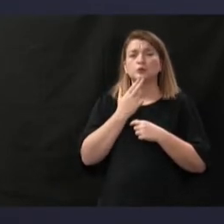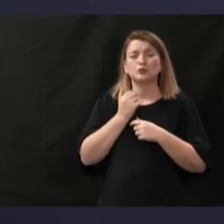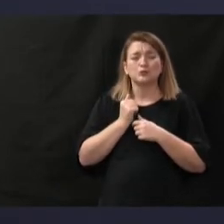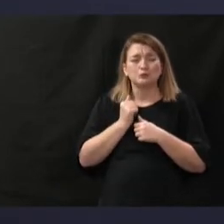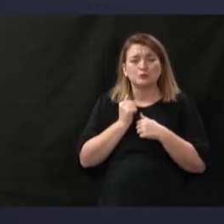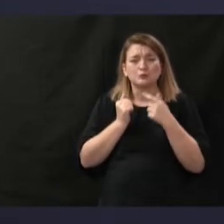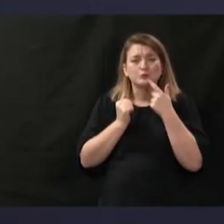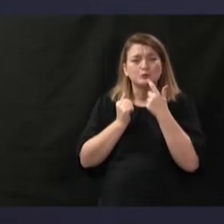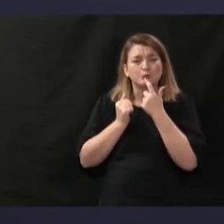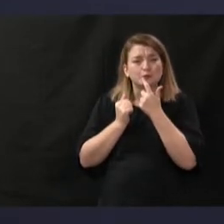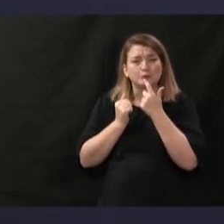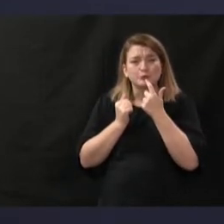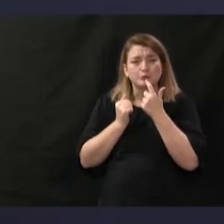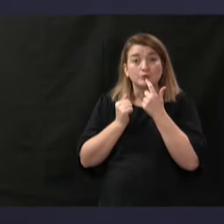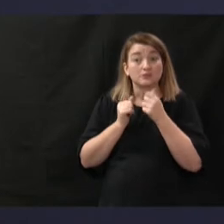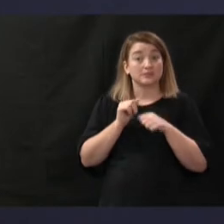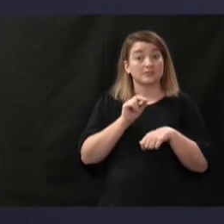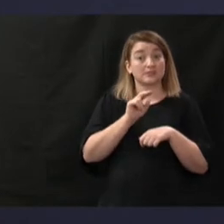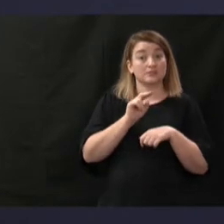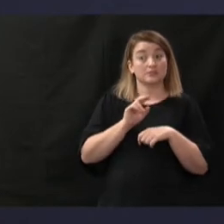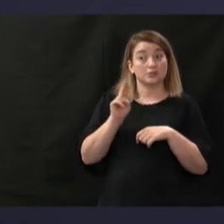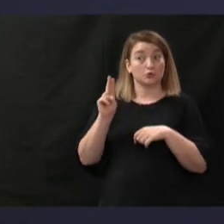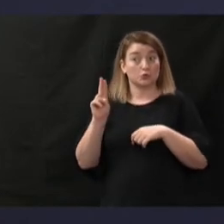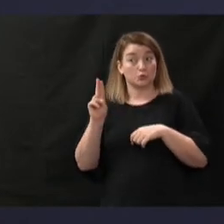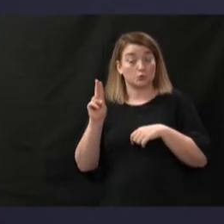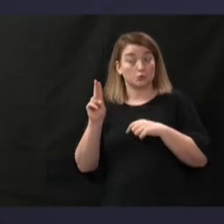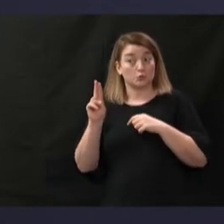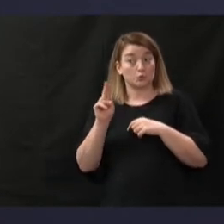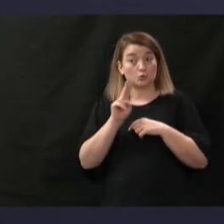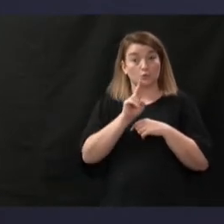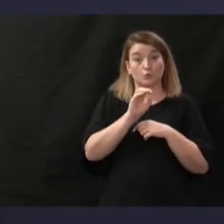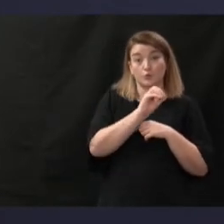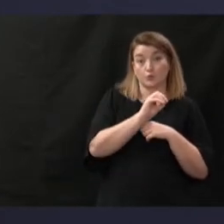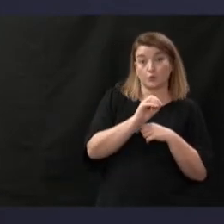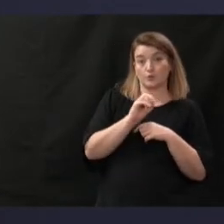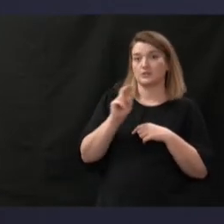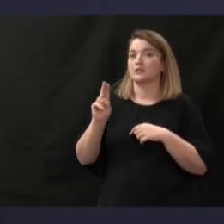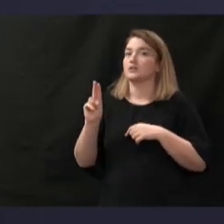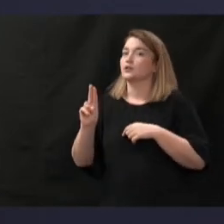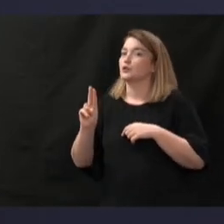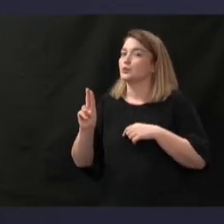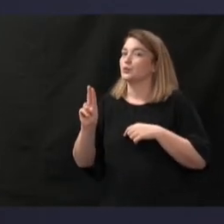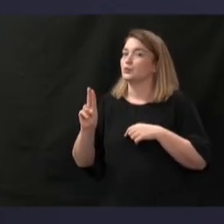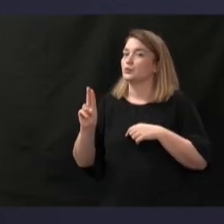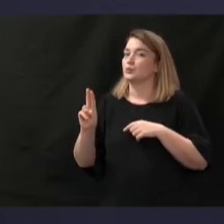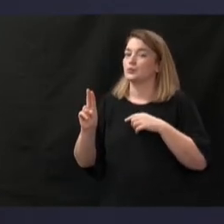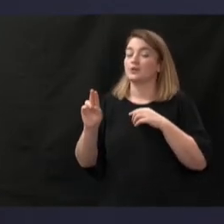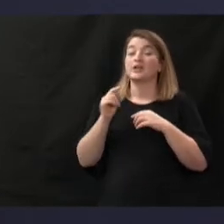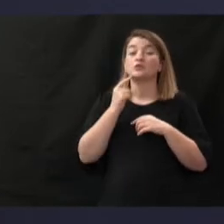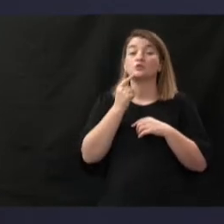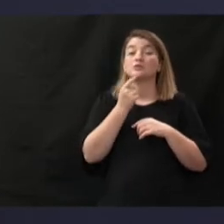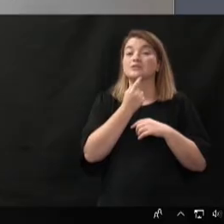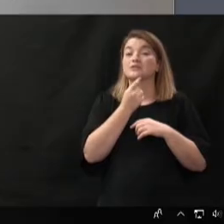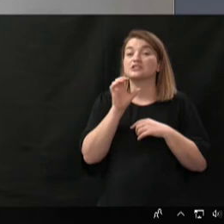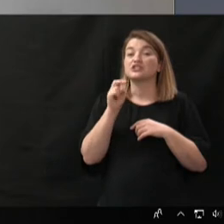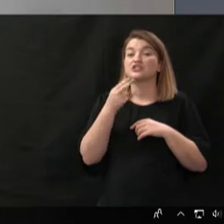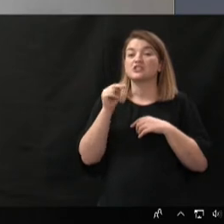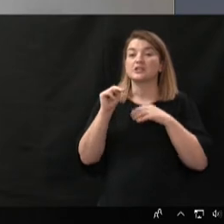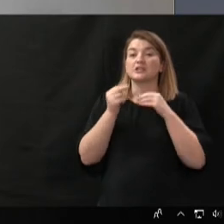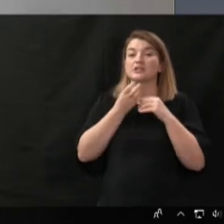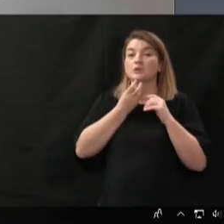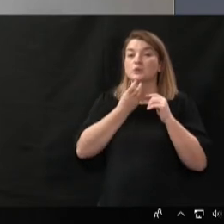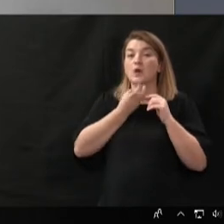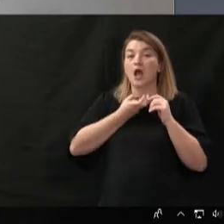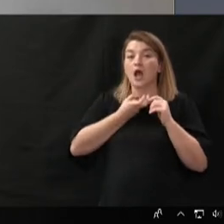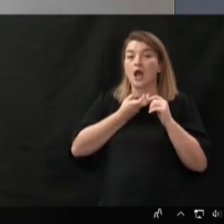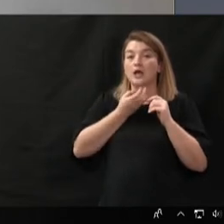Is it saying you or ooh and cute? You, cute, and your chin is dropping down. But if we say